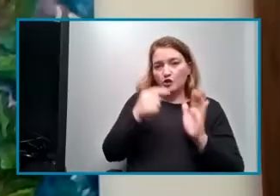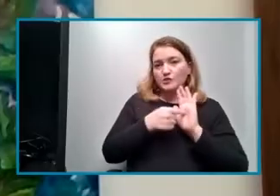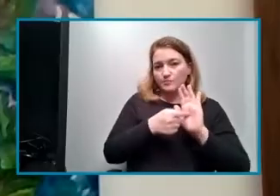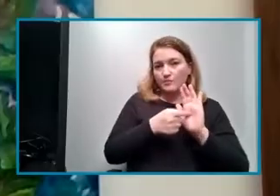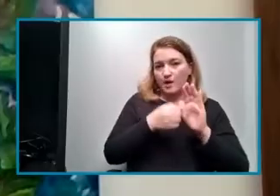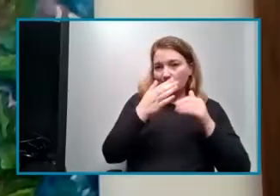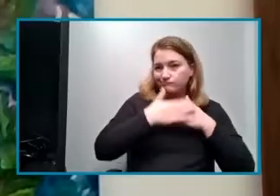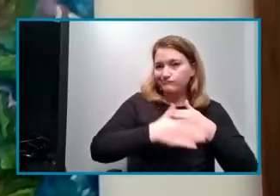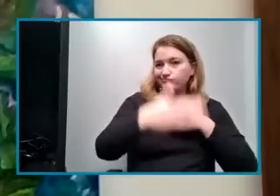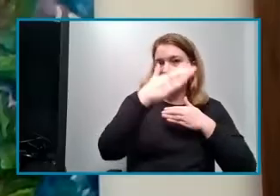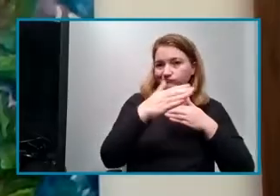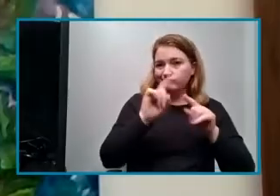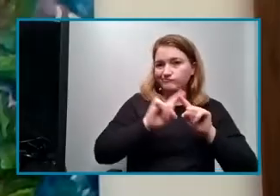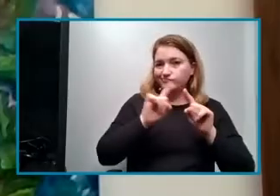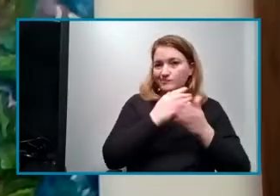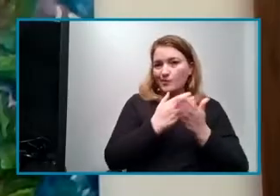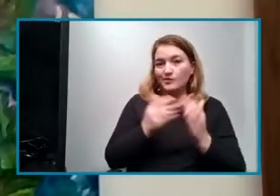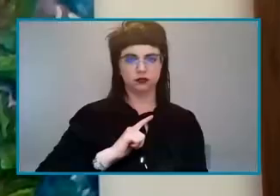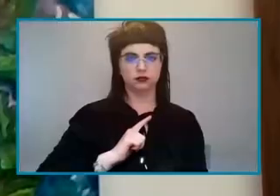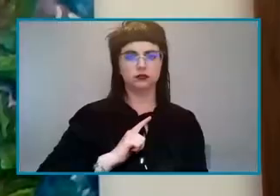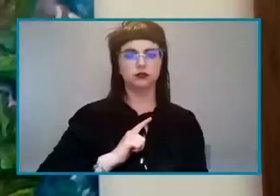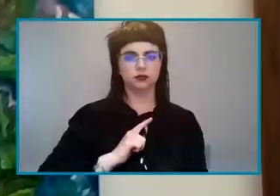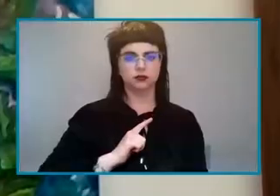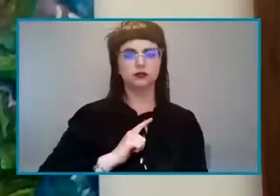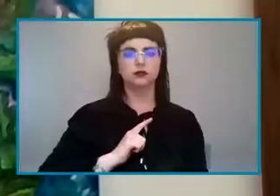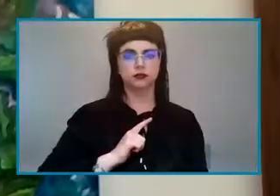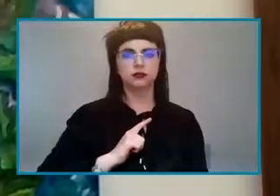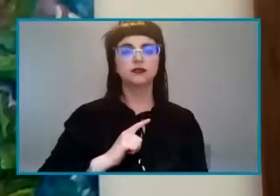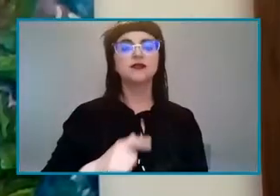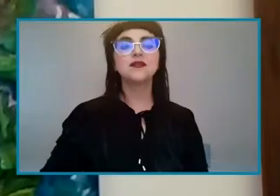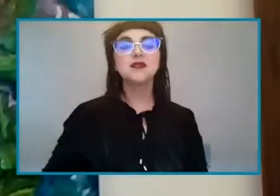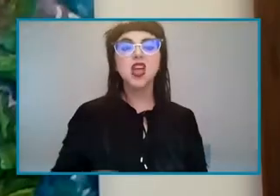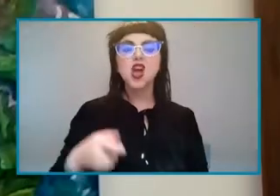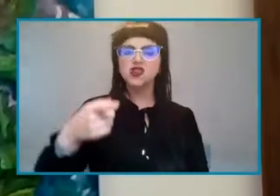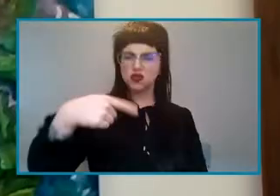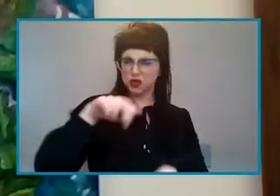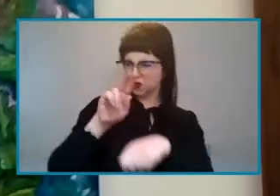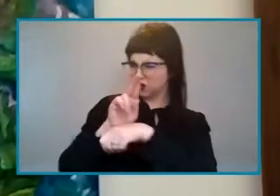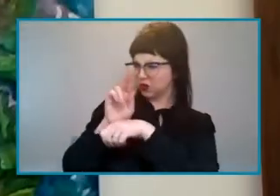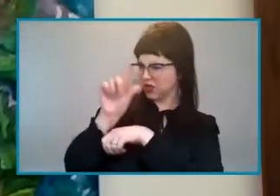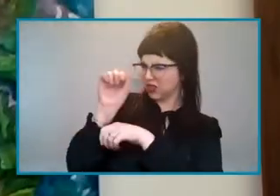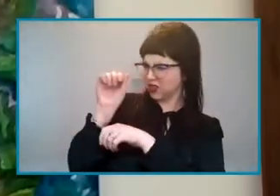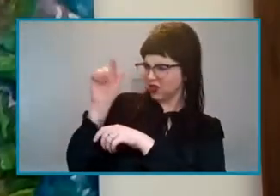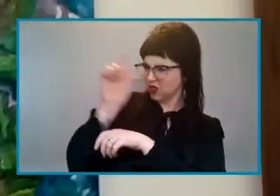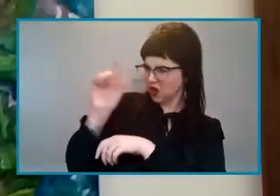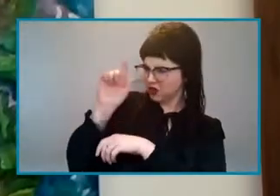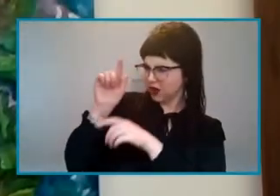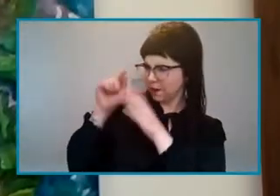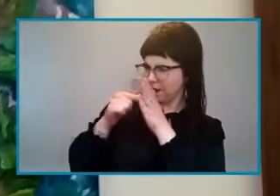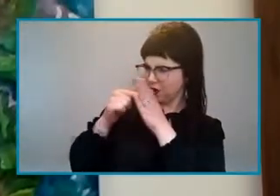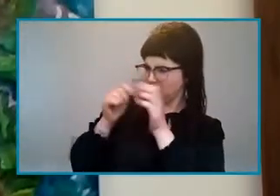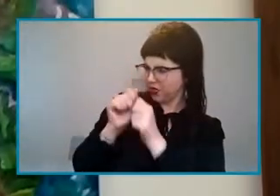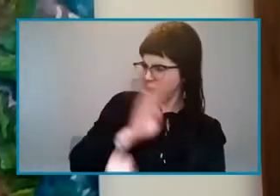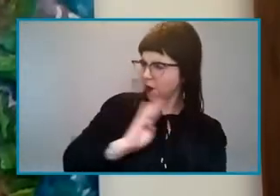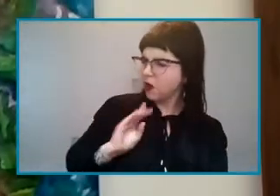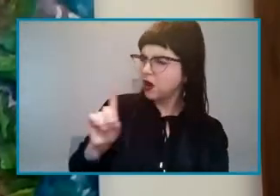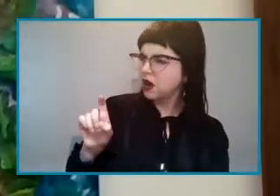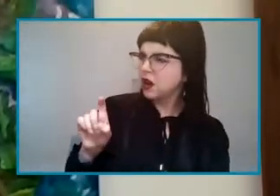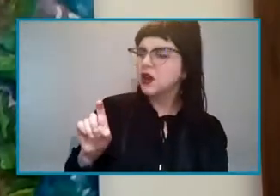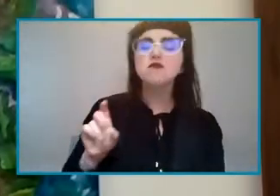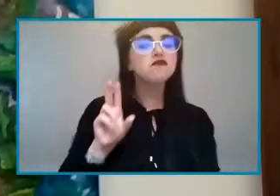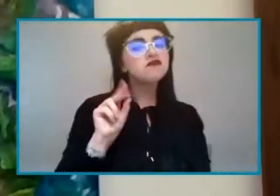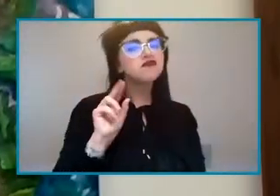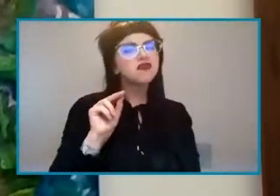aspects of our programming. So are you using the logic model with the board? Not, we haven't done it with the